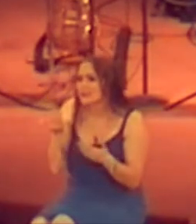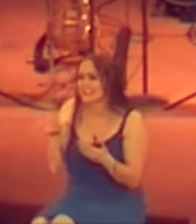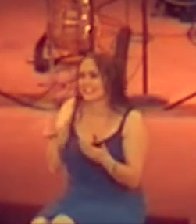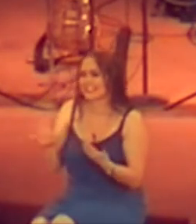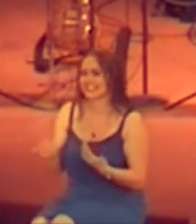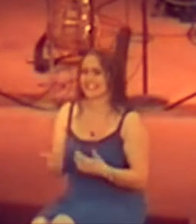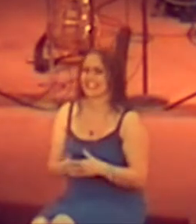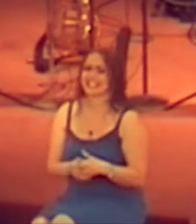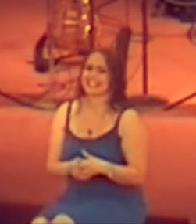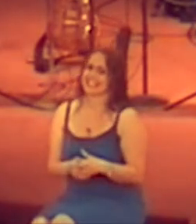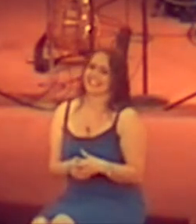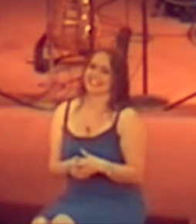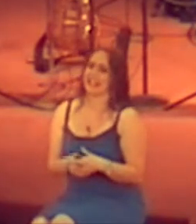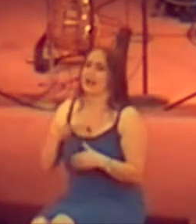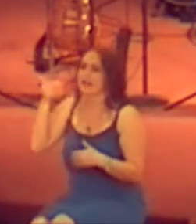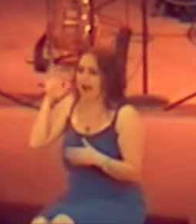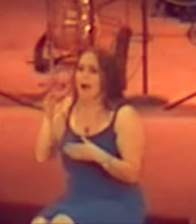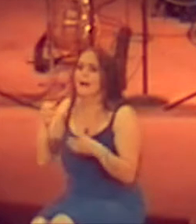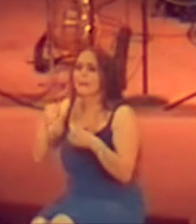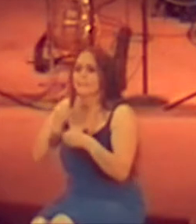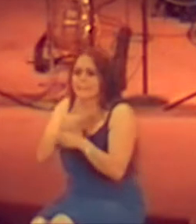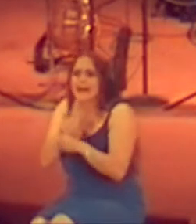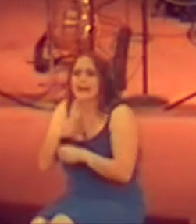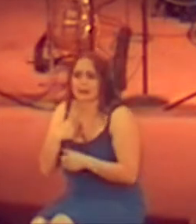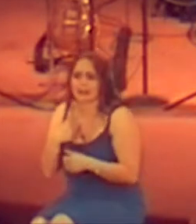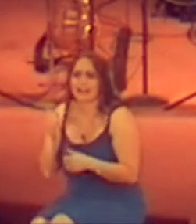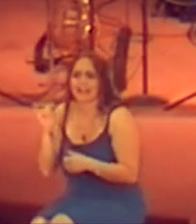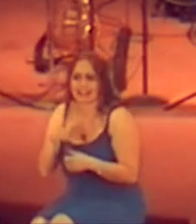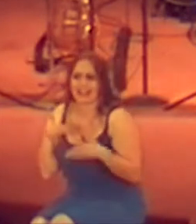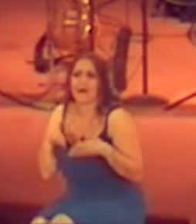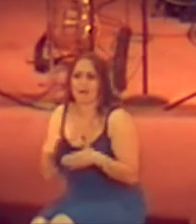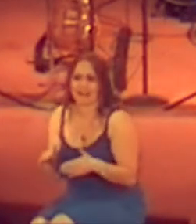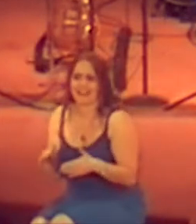that's how God was saying when he designed me.